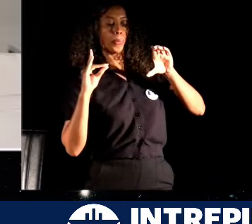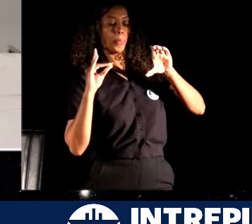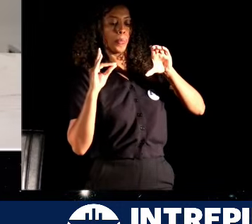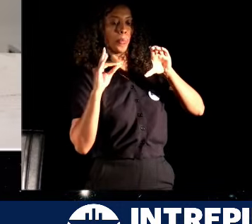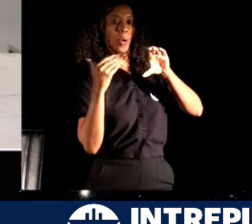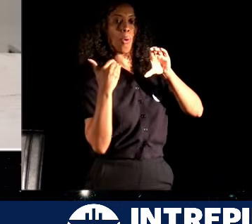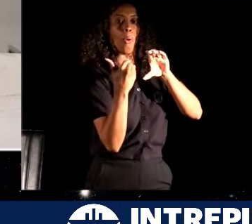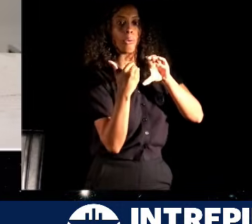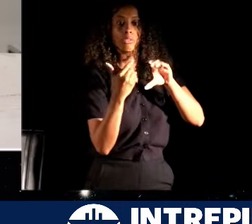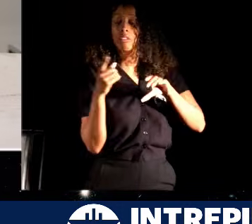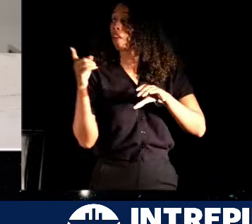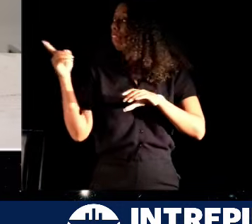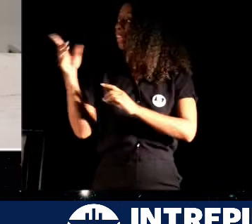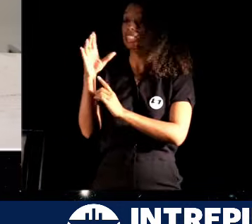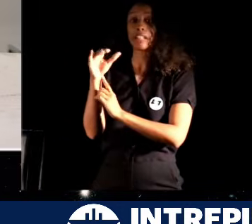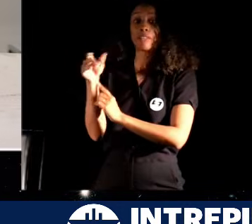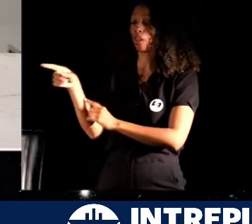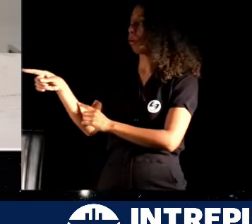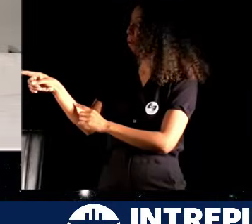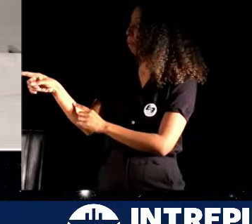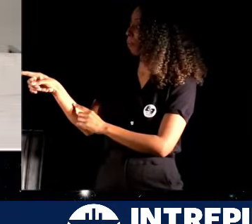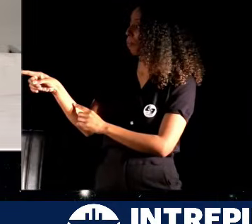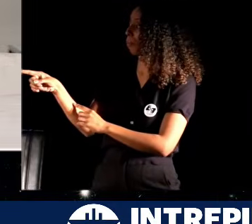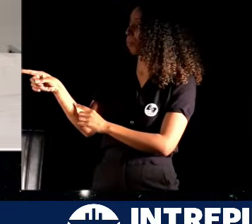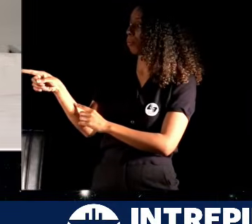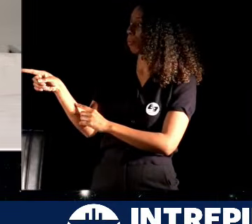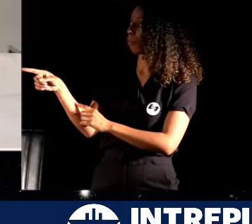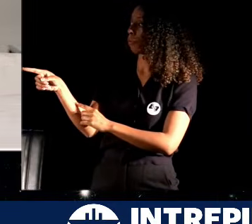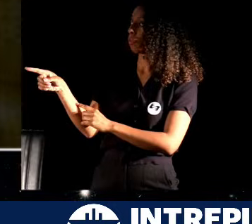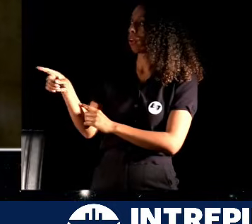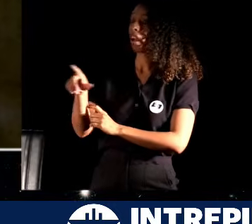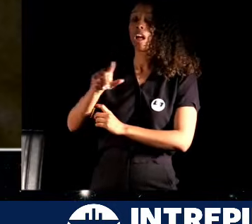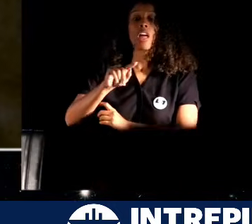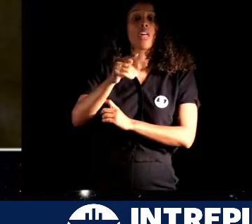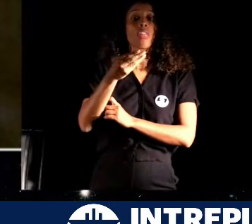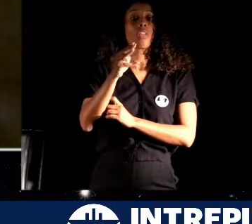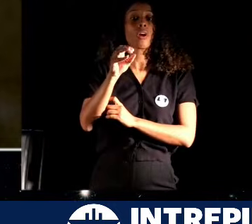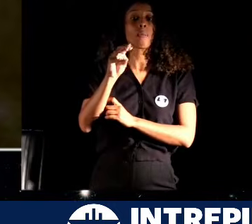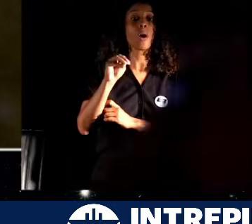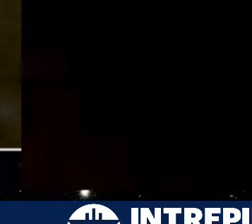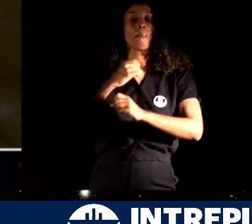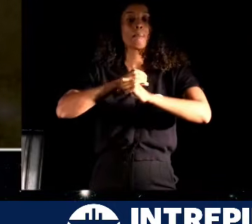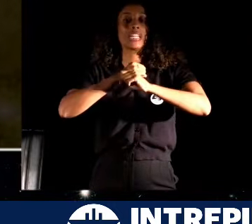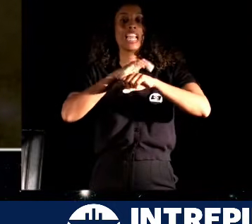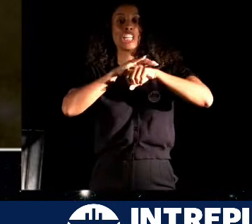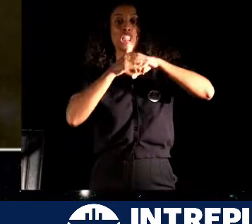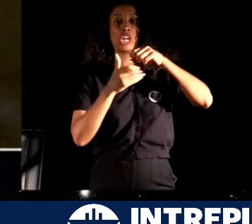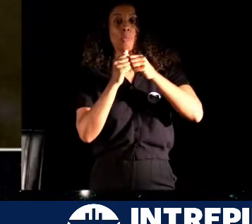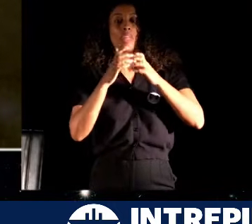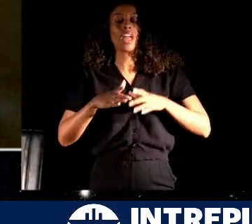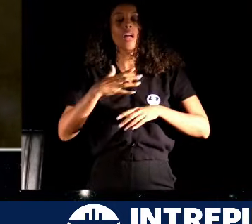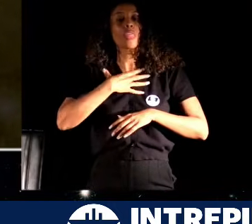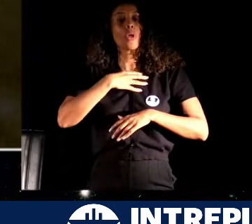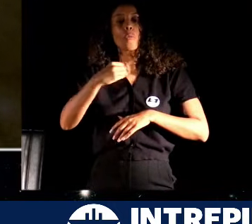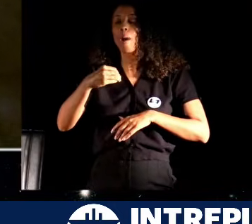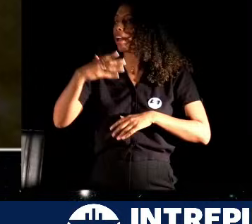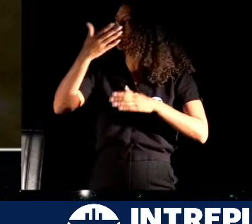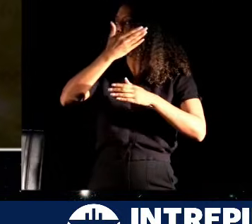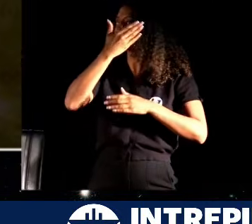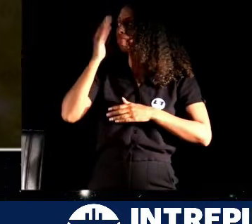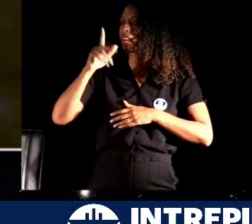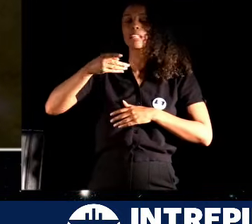This is just a video of the thermal protection shield without the faceplate, the white faceplate on it. And you can see